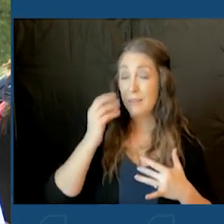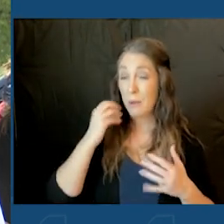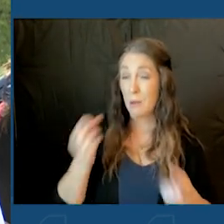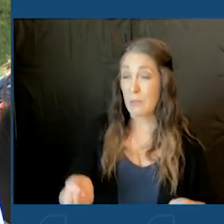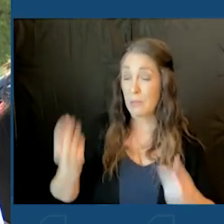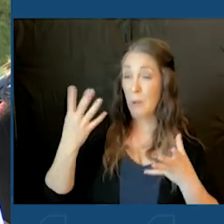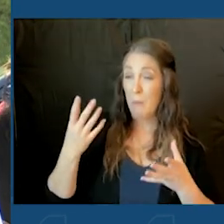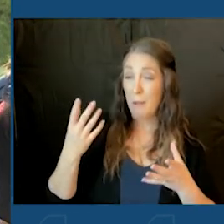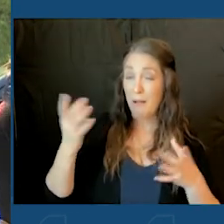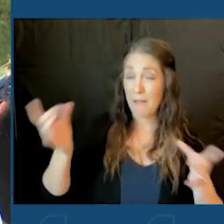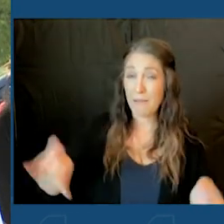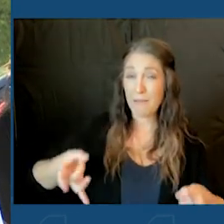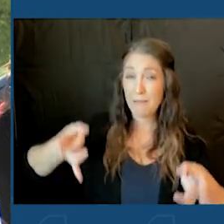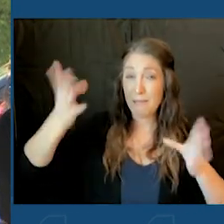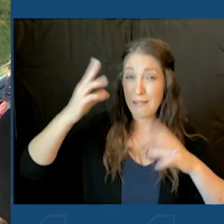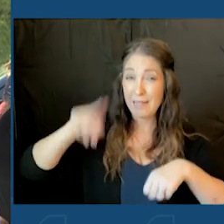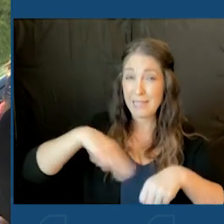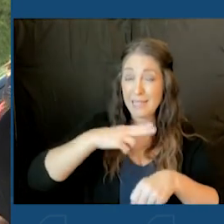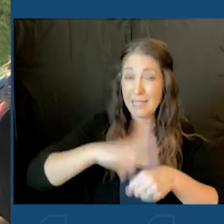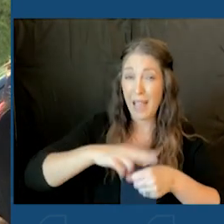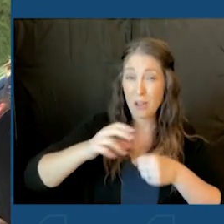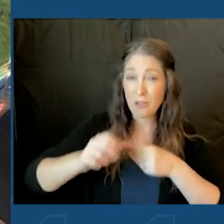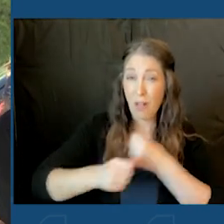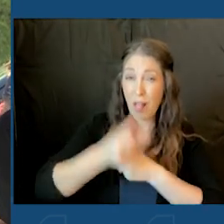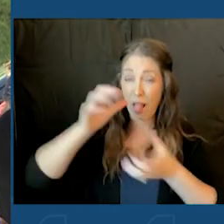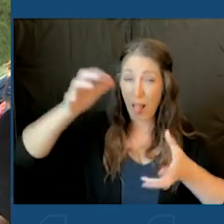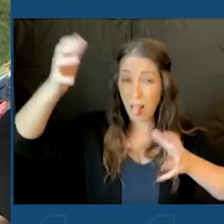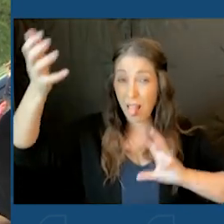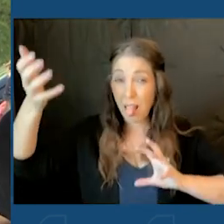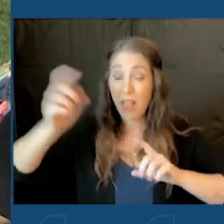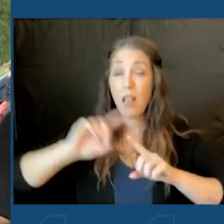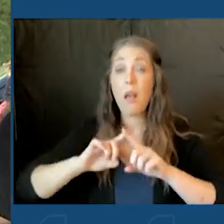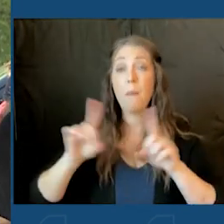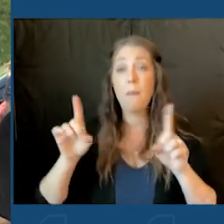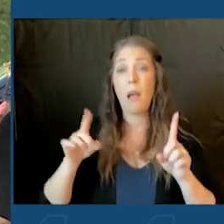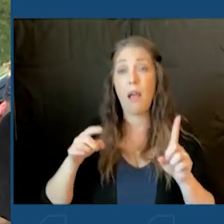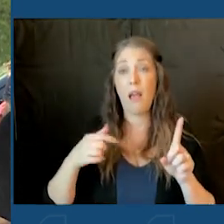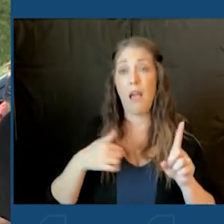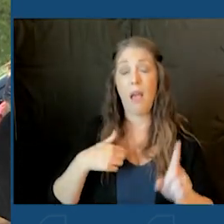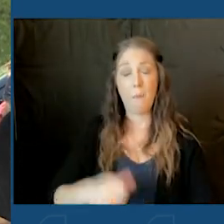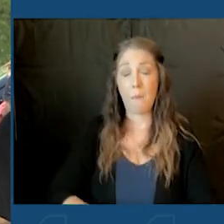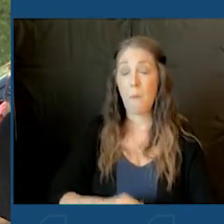in the last year here in our county, but I'm even more proud